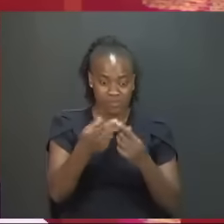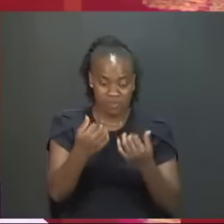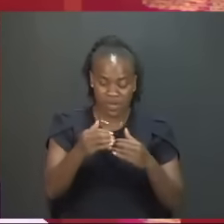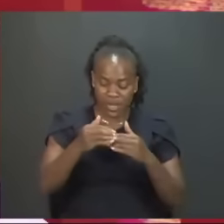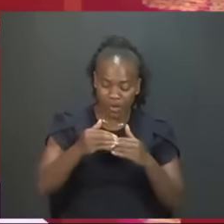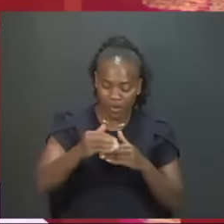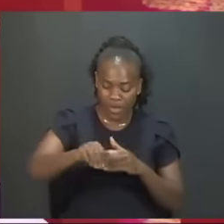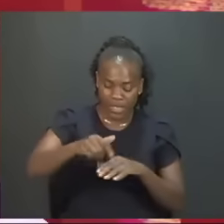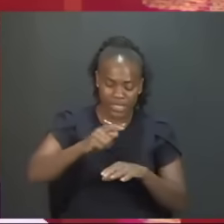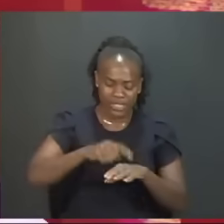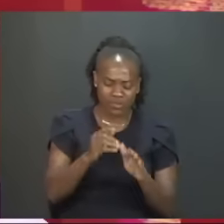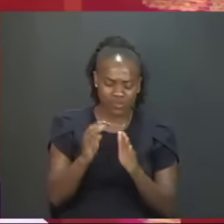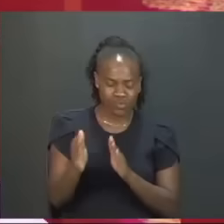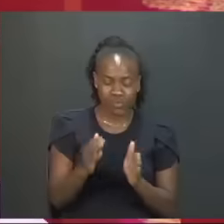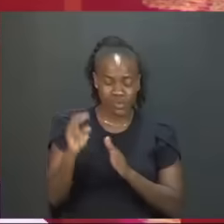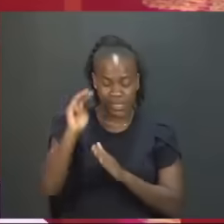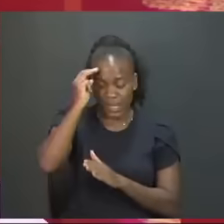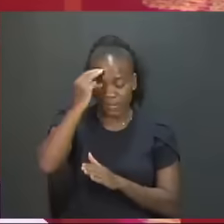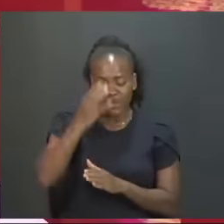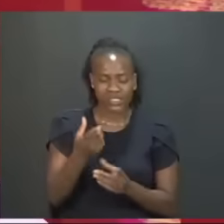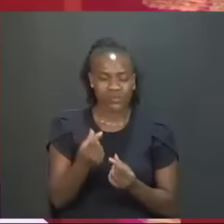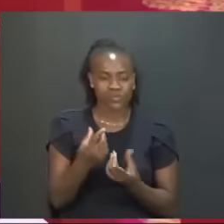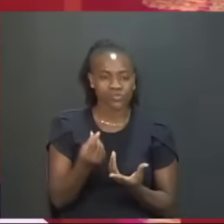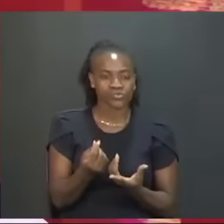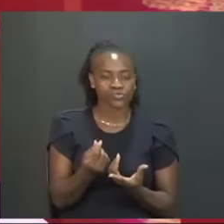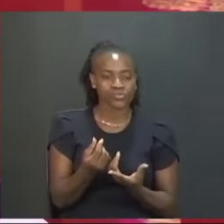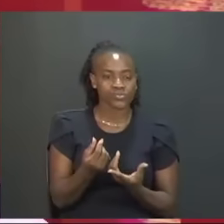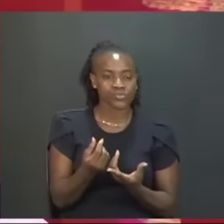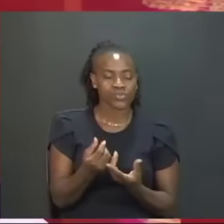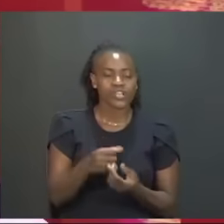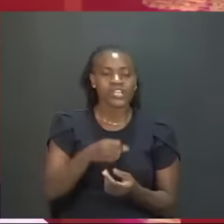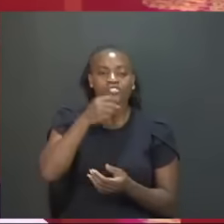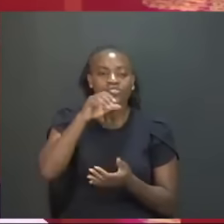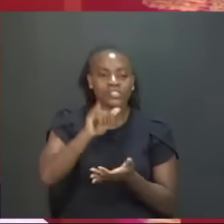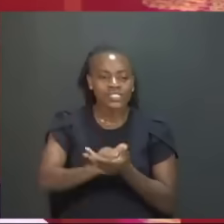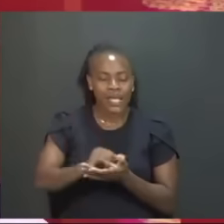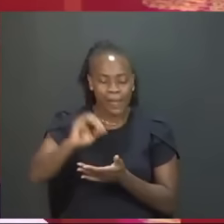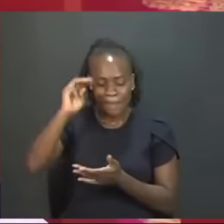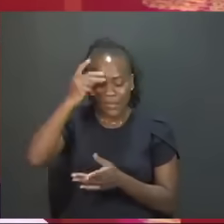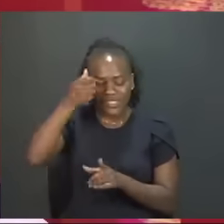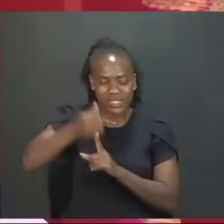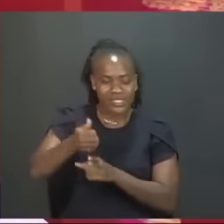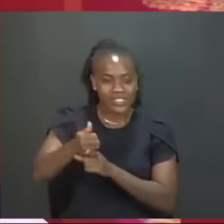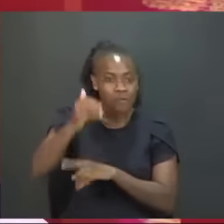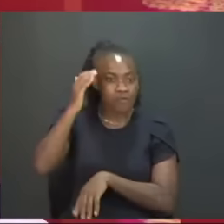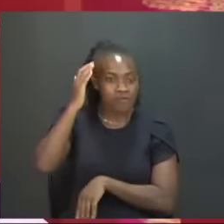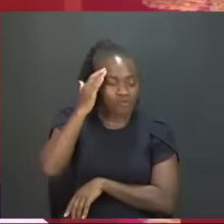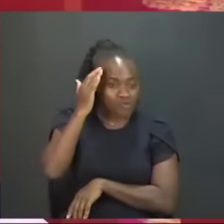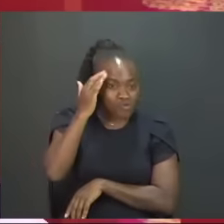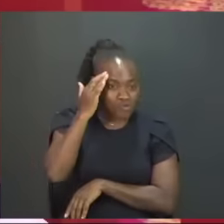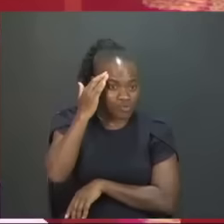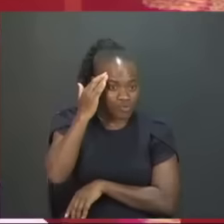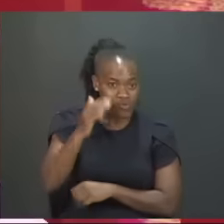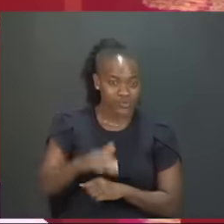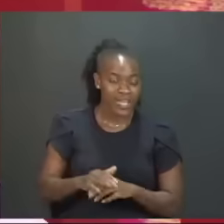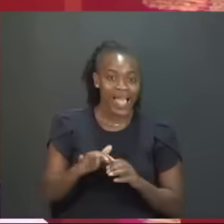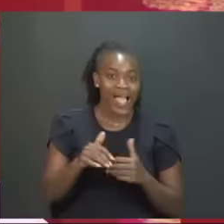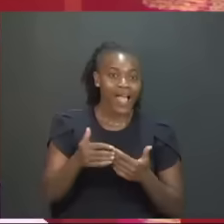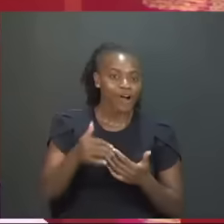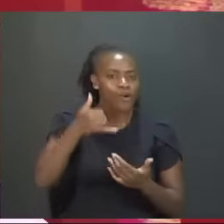you are scheduling a minister, you actually ensure the minister is aware by calling the